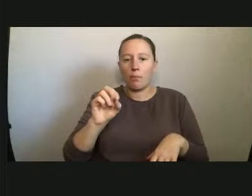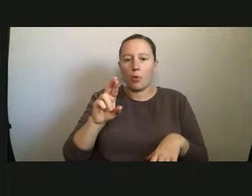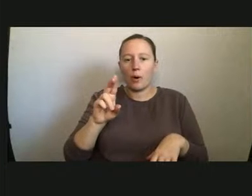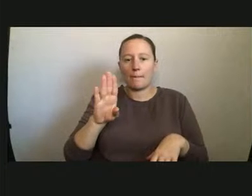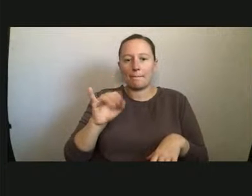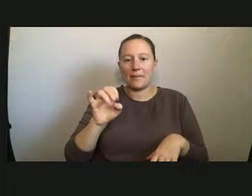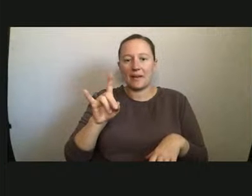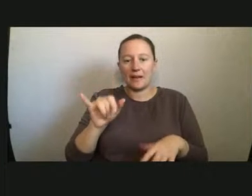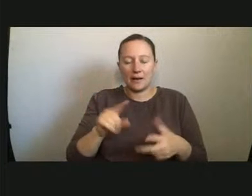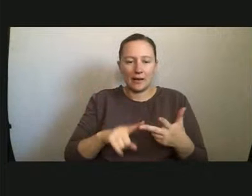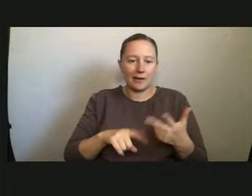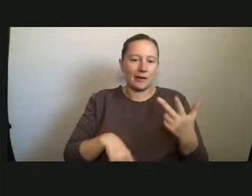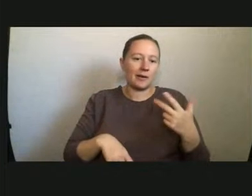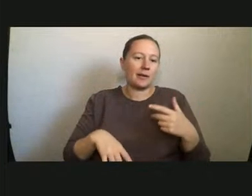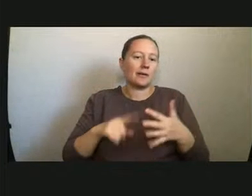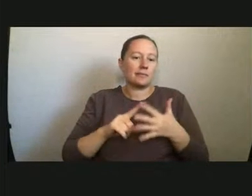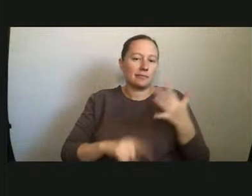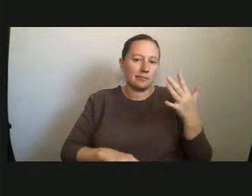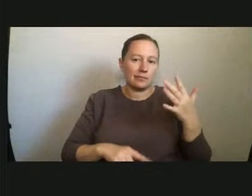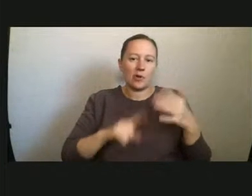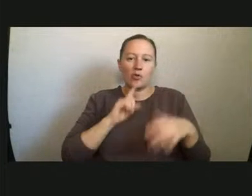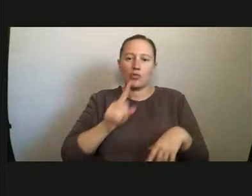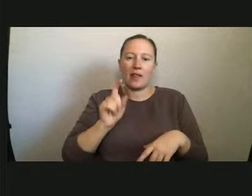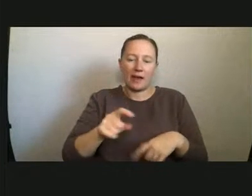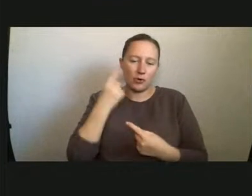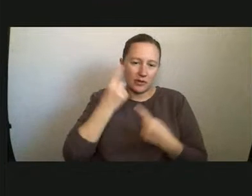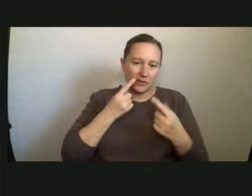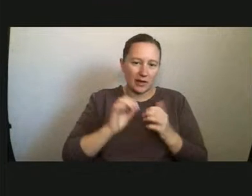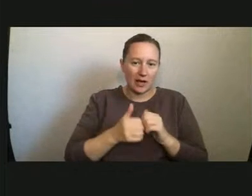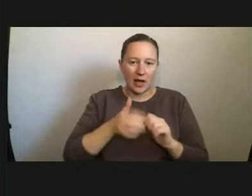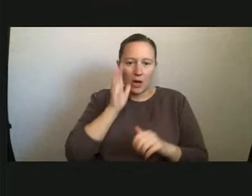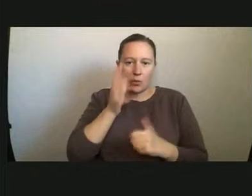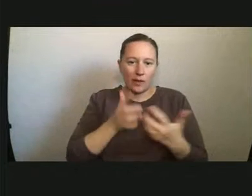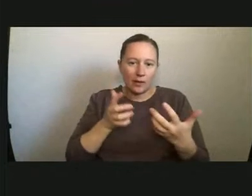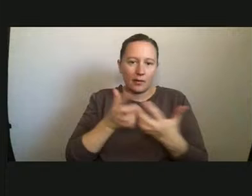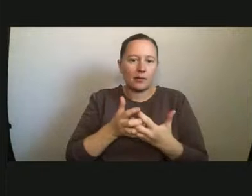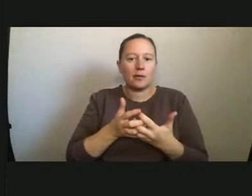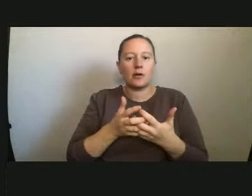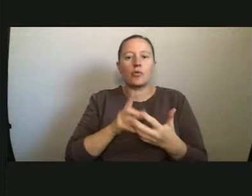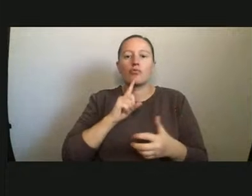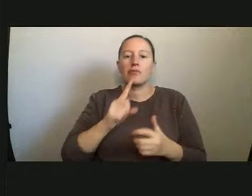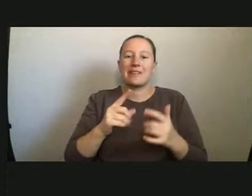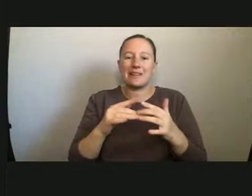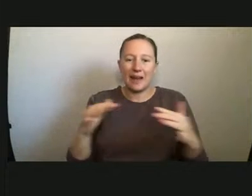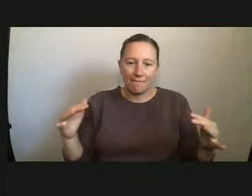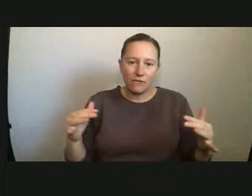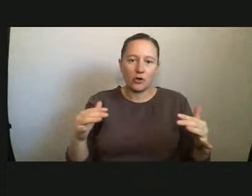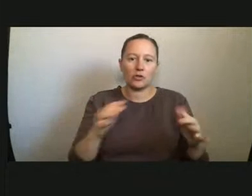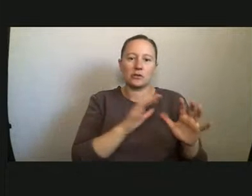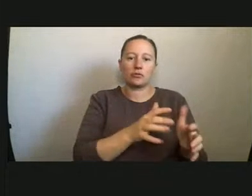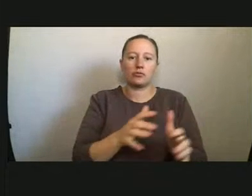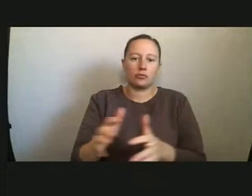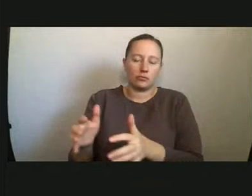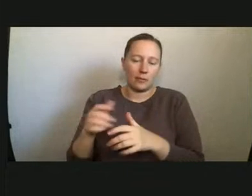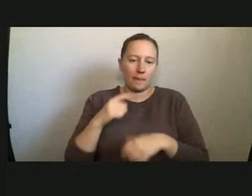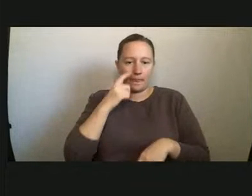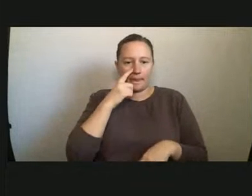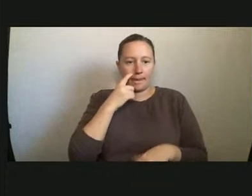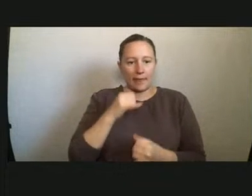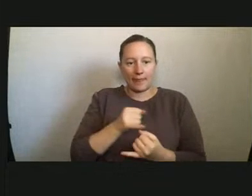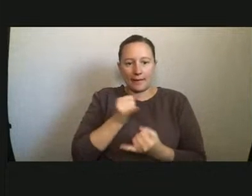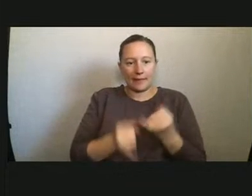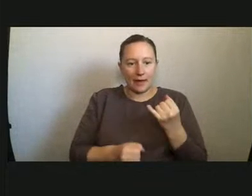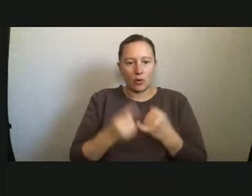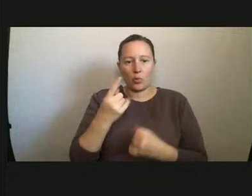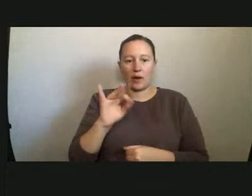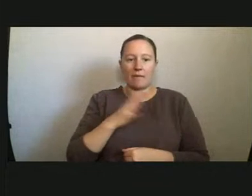you're designing your study. Think about how you're going to accommodate really truly diverse populations. And then lastly, one of